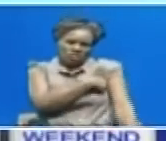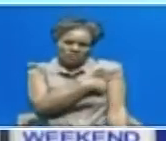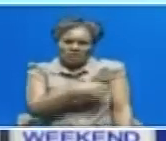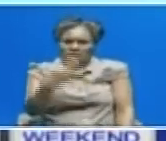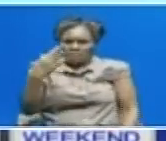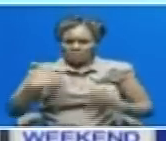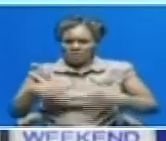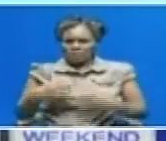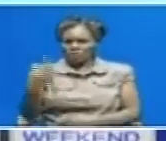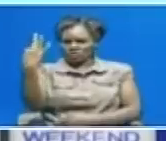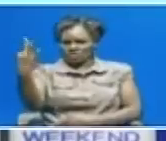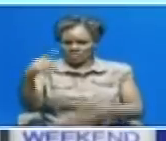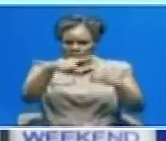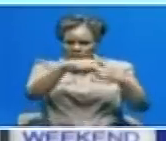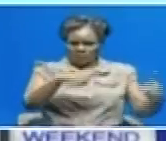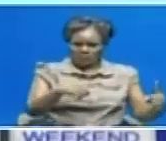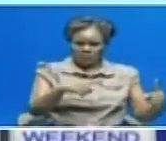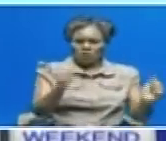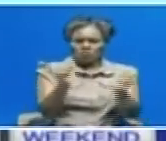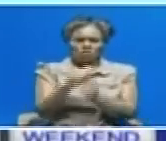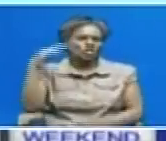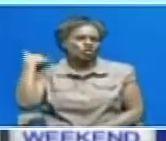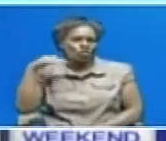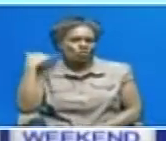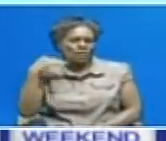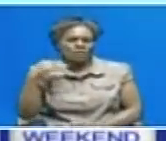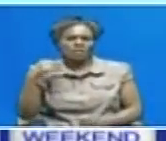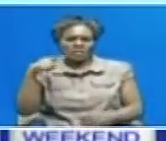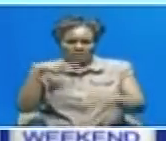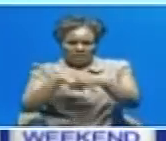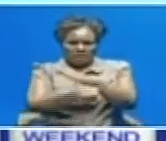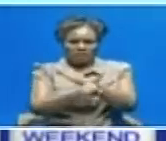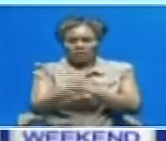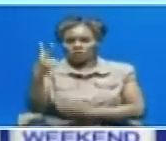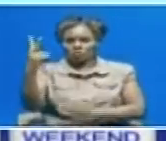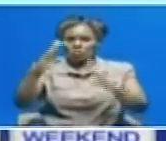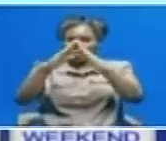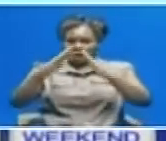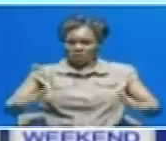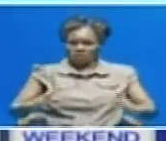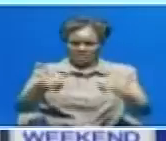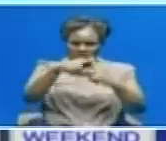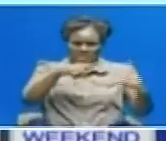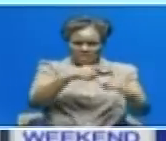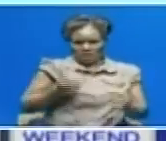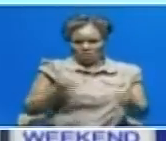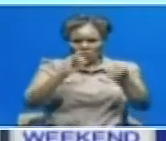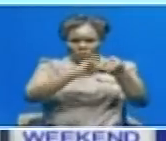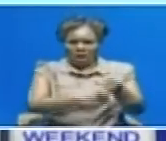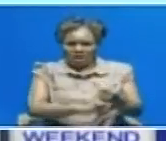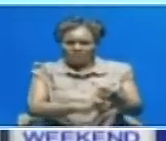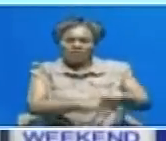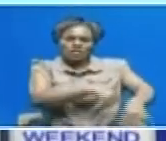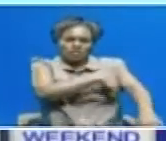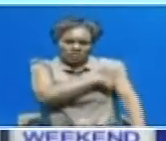Three people were killed by unidentified attackers, and the unknown gunmen stormed into two households, killing the wife of one of the